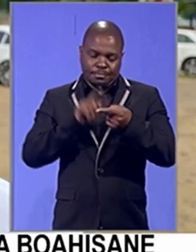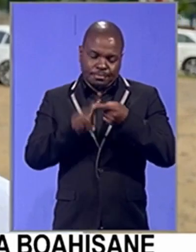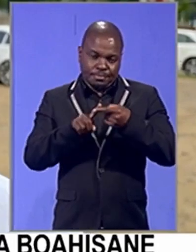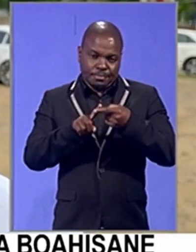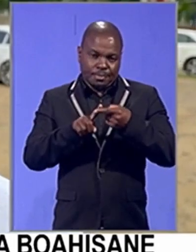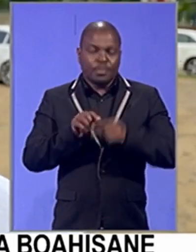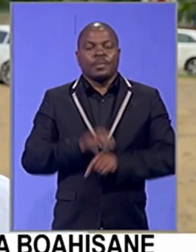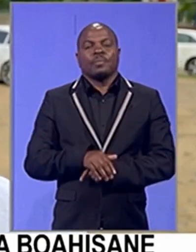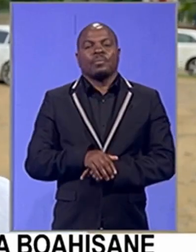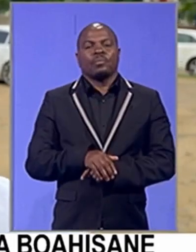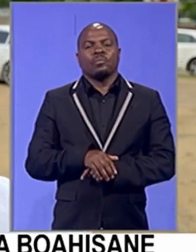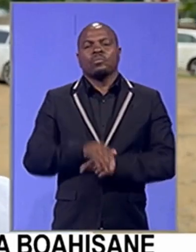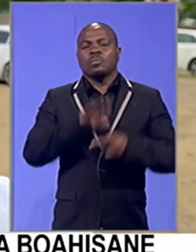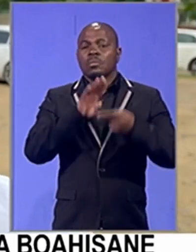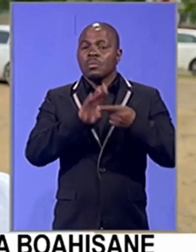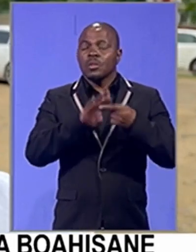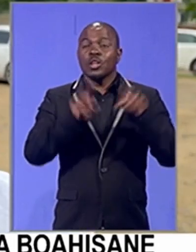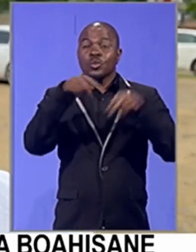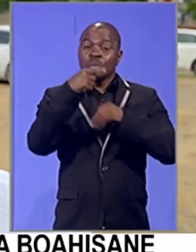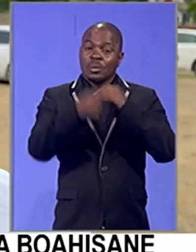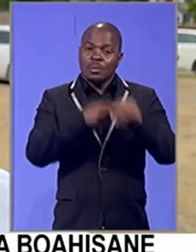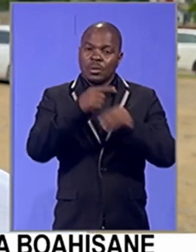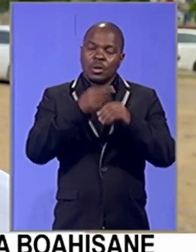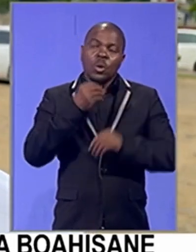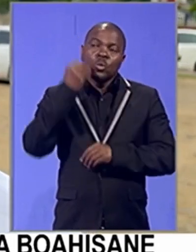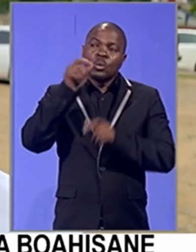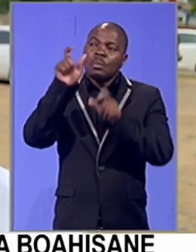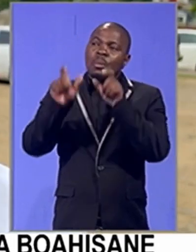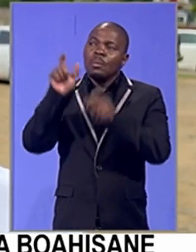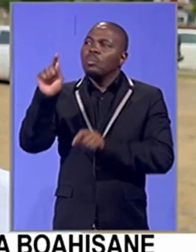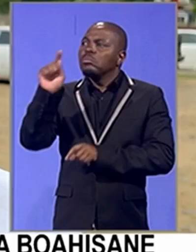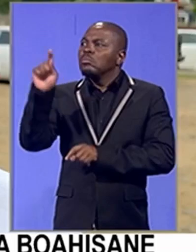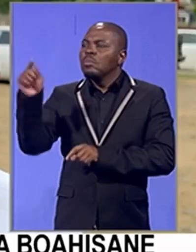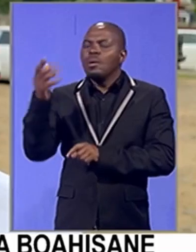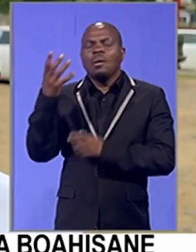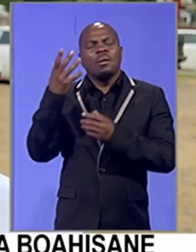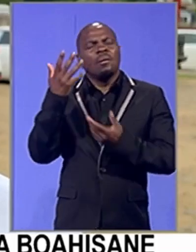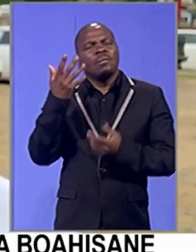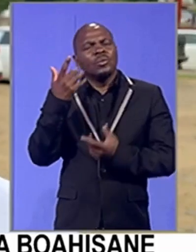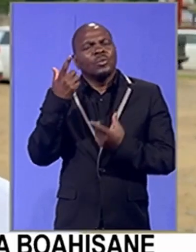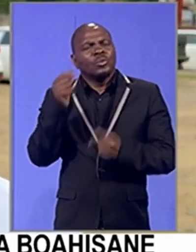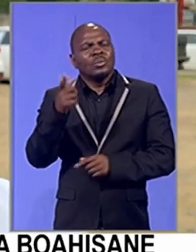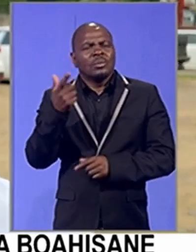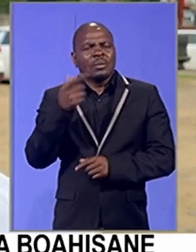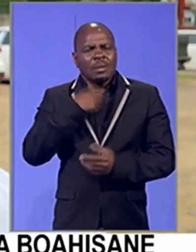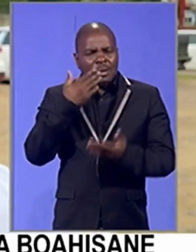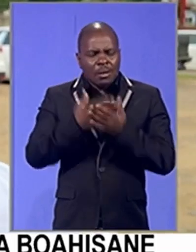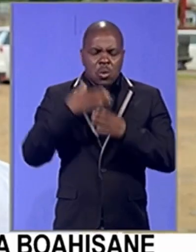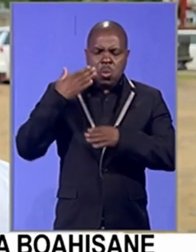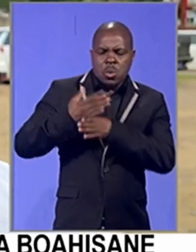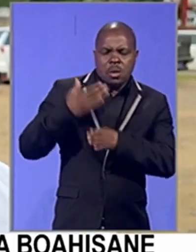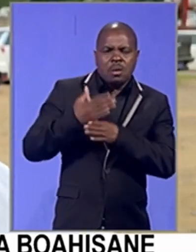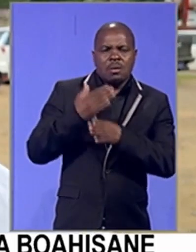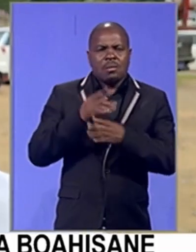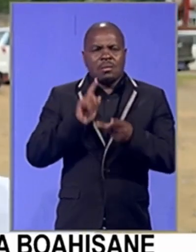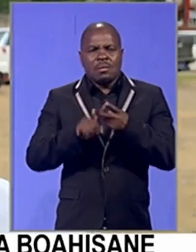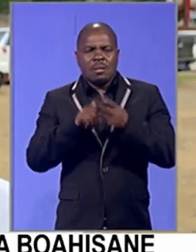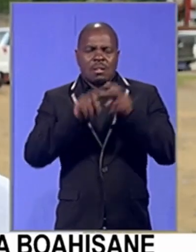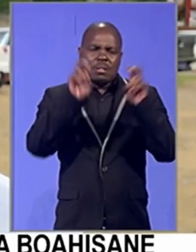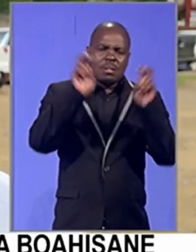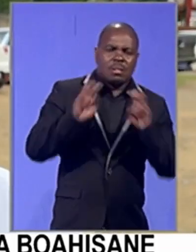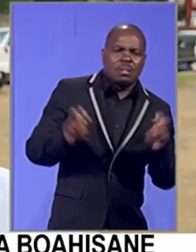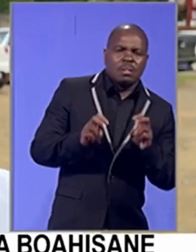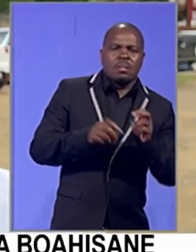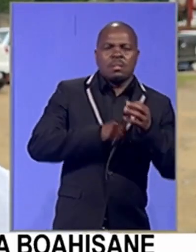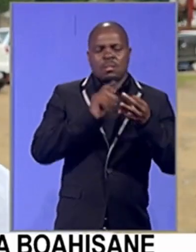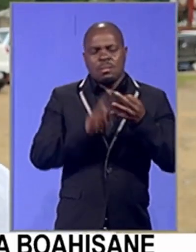hore a shebe dintho tse amanang le taba tsa hore na Basotho ba ba le mokgwa wa hore ba tseba etsa mesebetsi le mekgwa bo